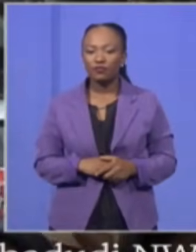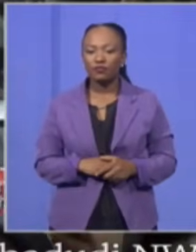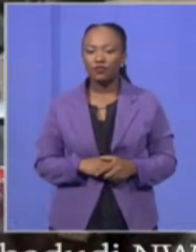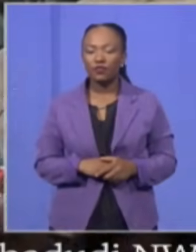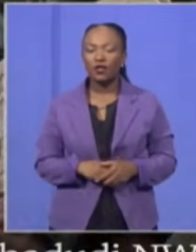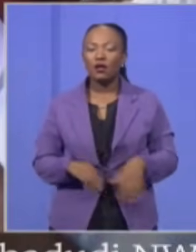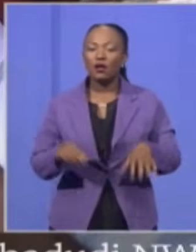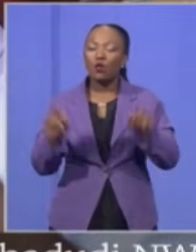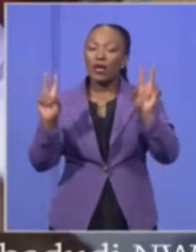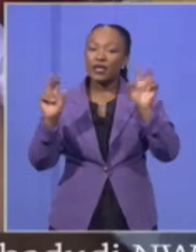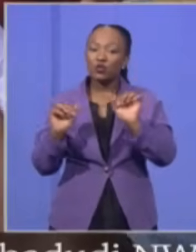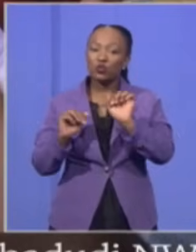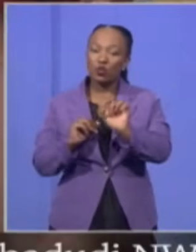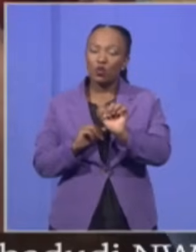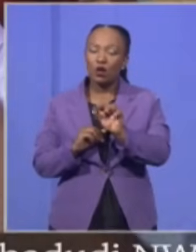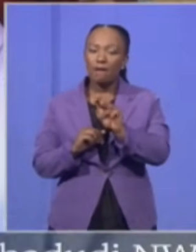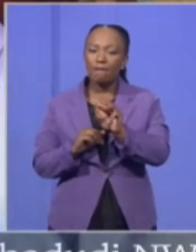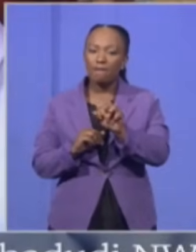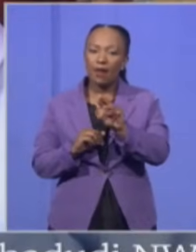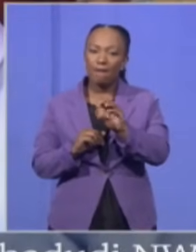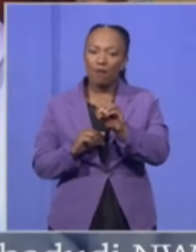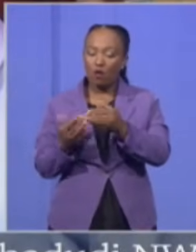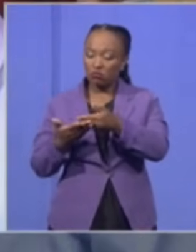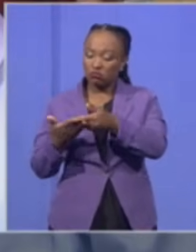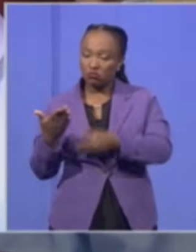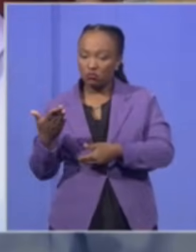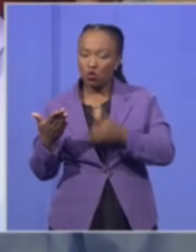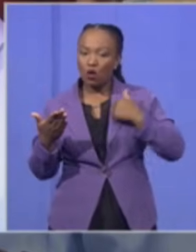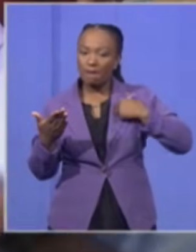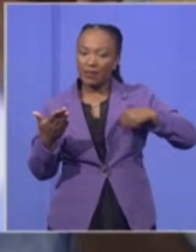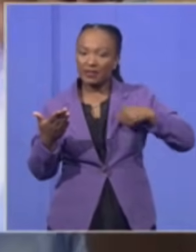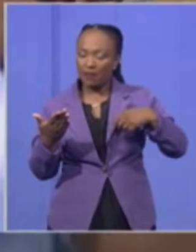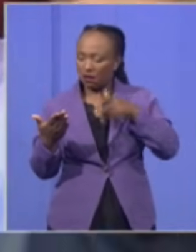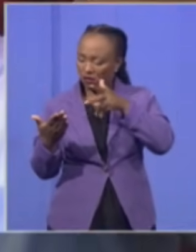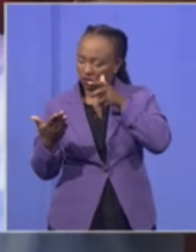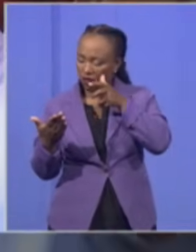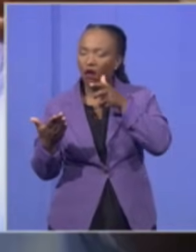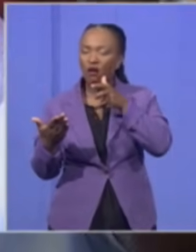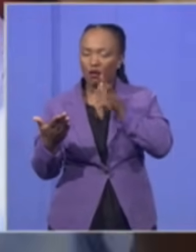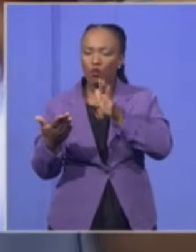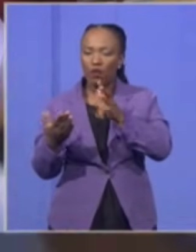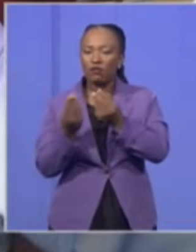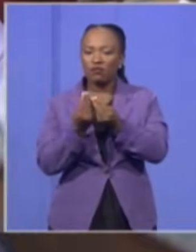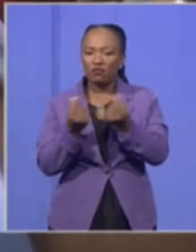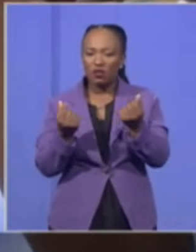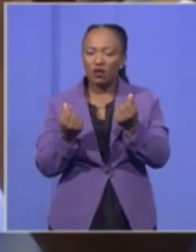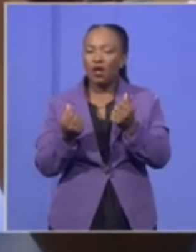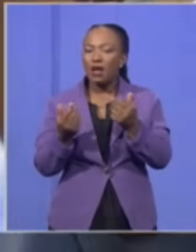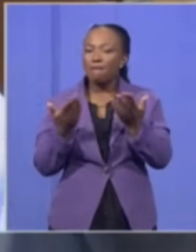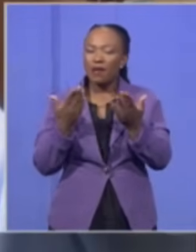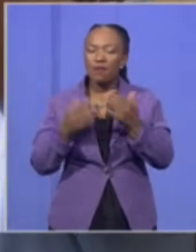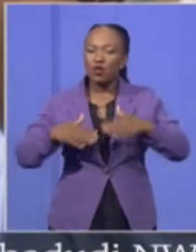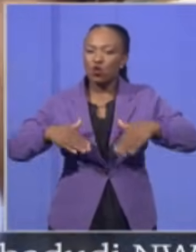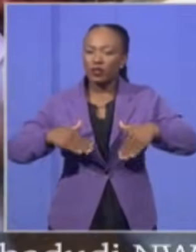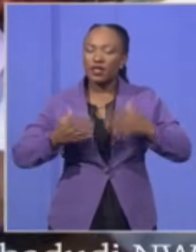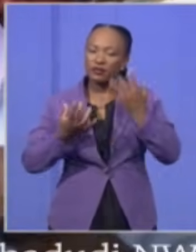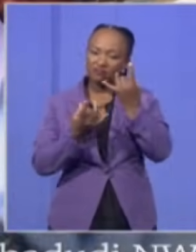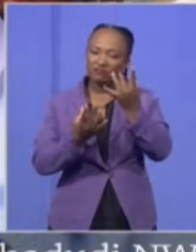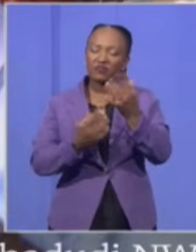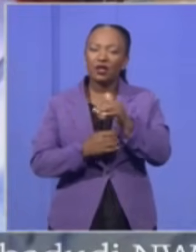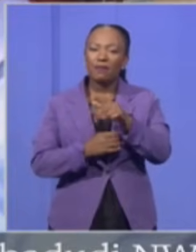your memorandum we have attended to as the municipality. Maybe you are not briefed. The issue of the PPE, which was an